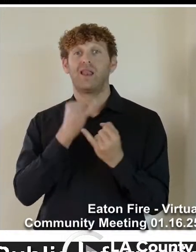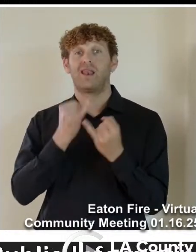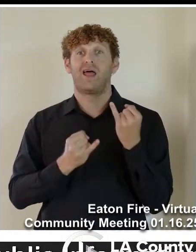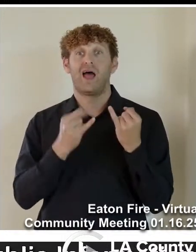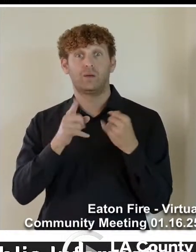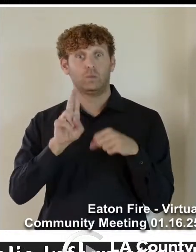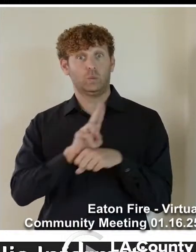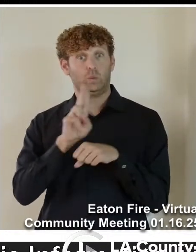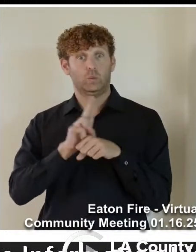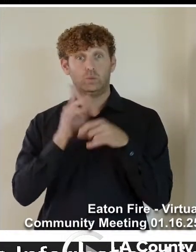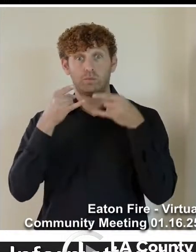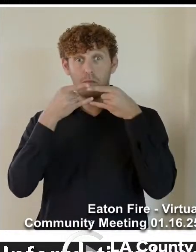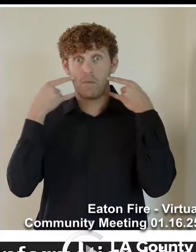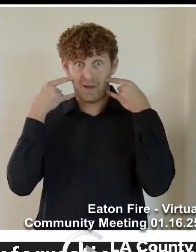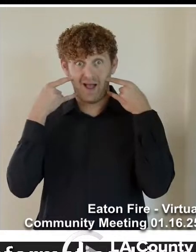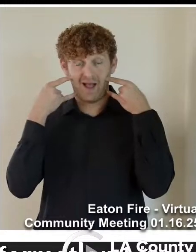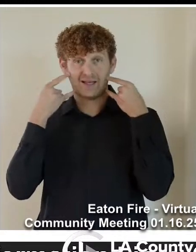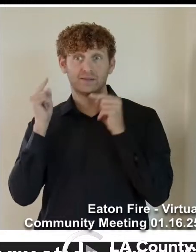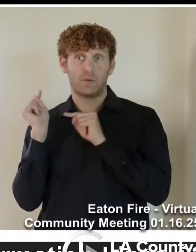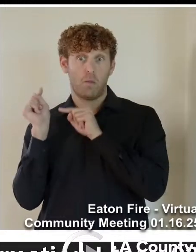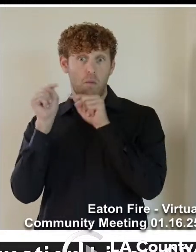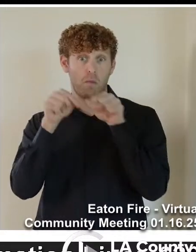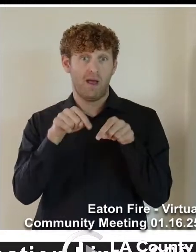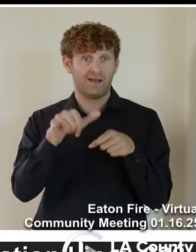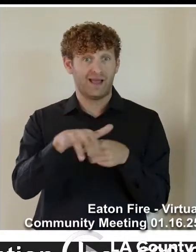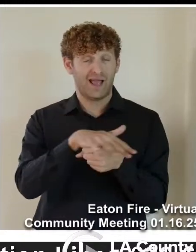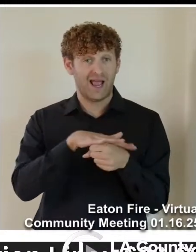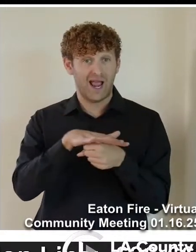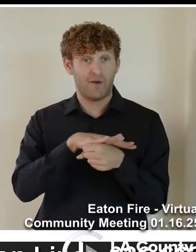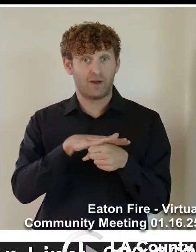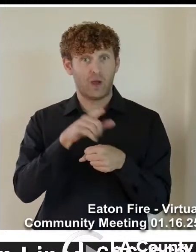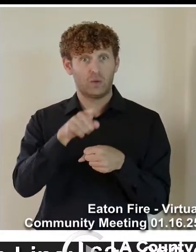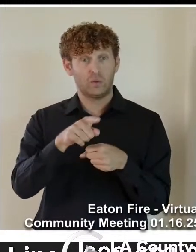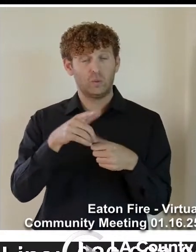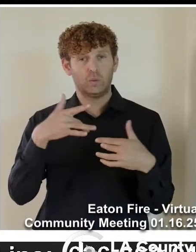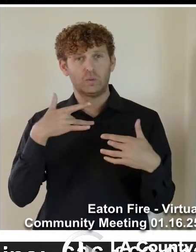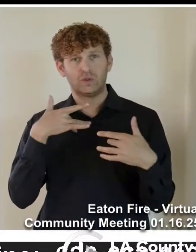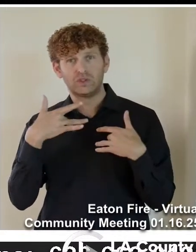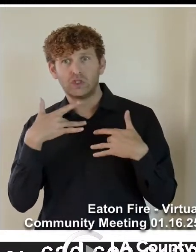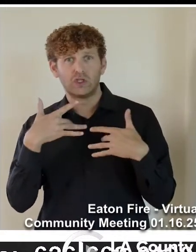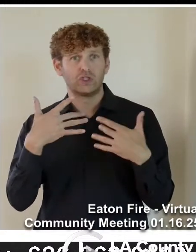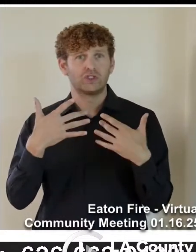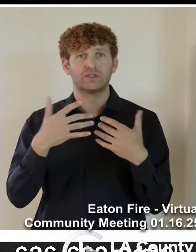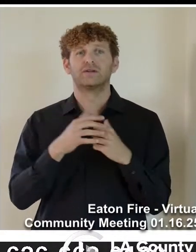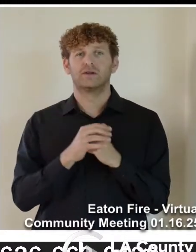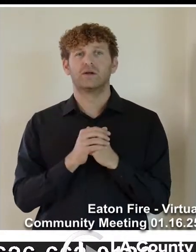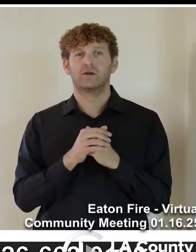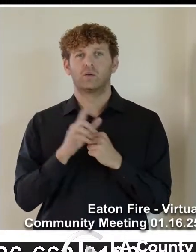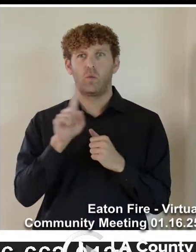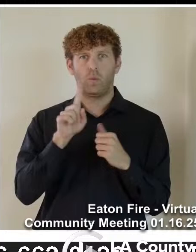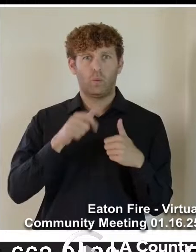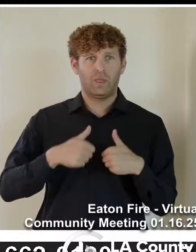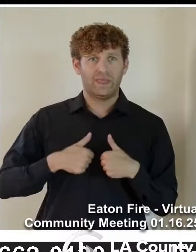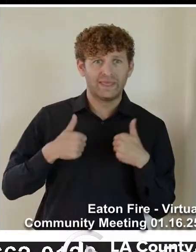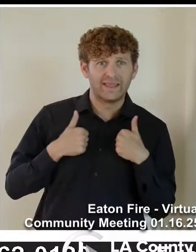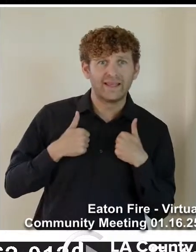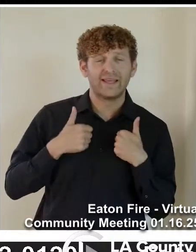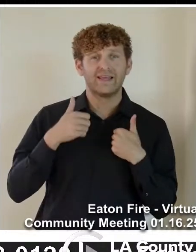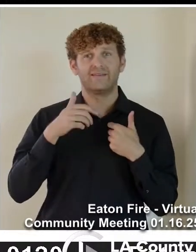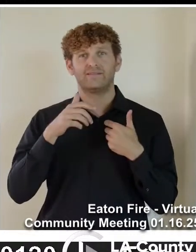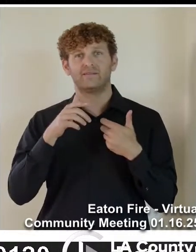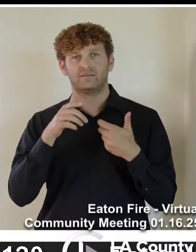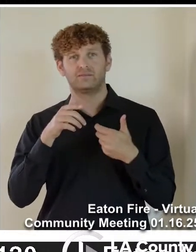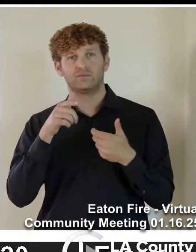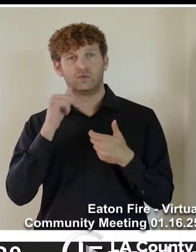to the fire footprint area from evacuation concerns and or your house and your residence or even your neighborhood, even though your house is